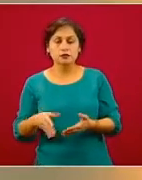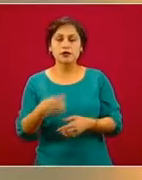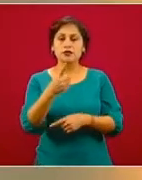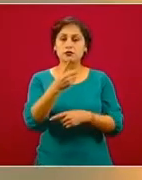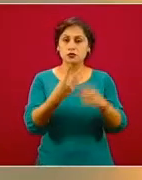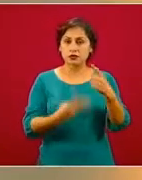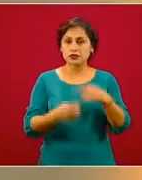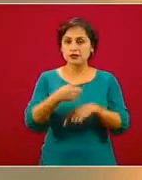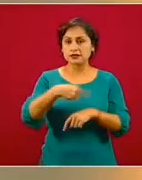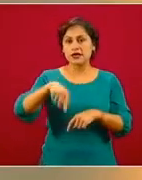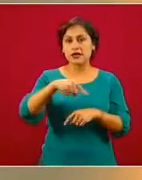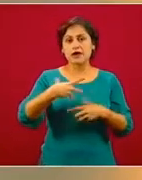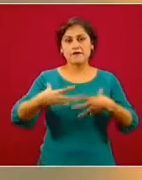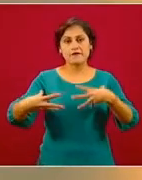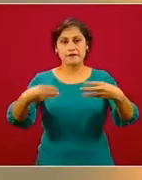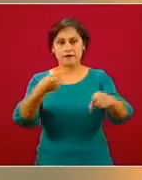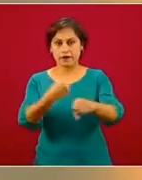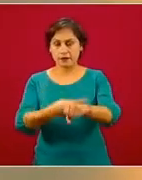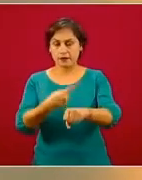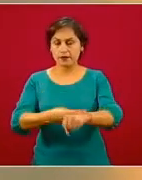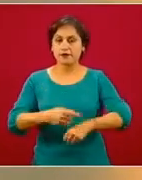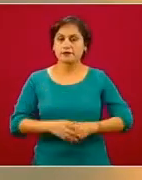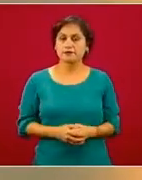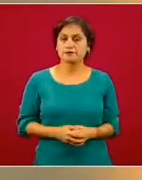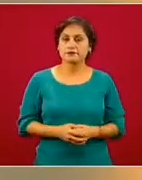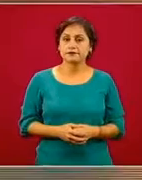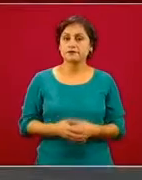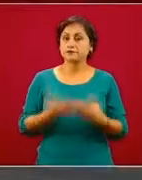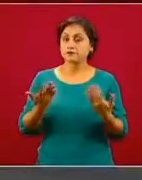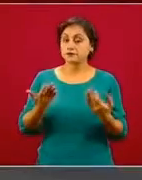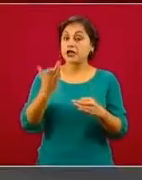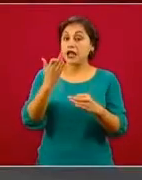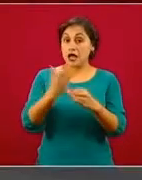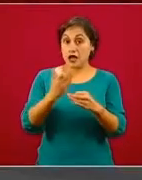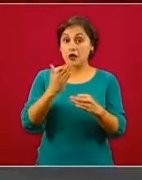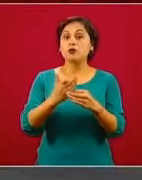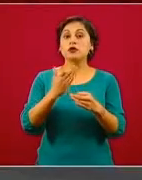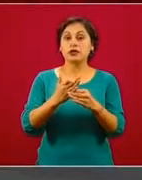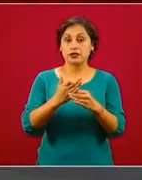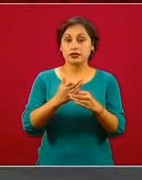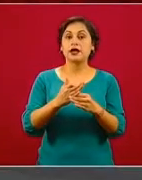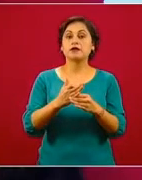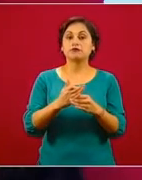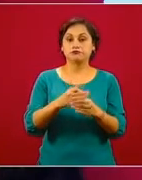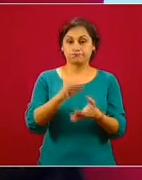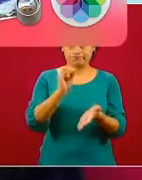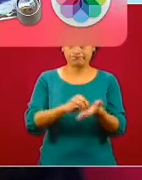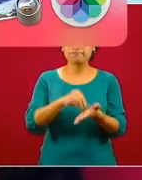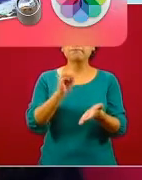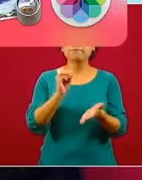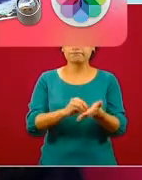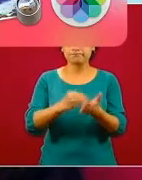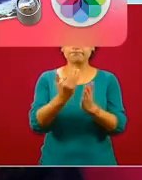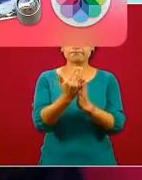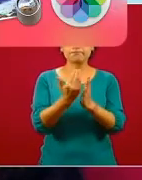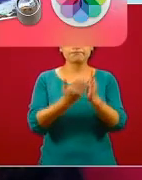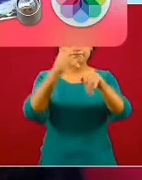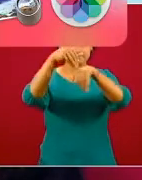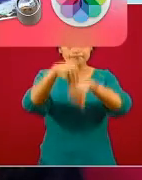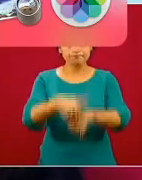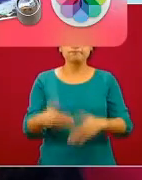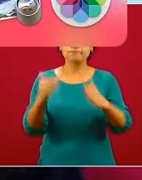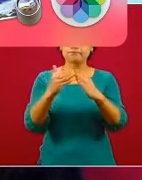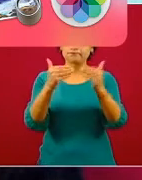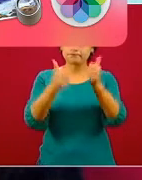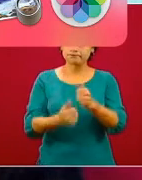This is where we're seeing a third of the transmission cases of the epidemic. So therefore, the National Safe